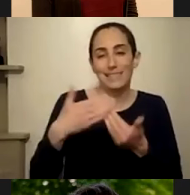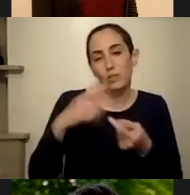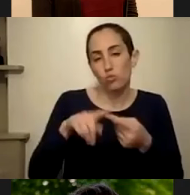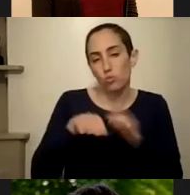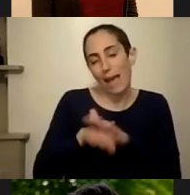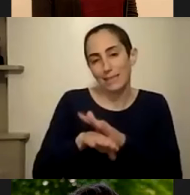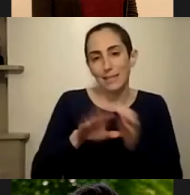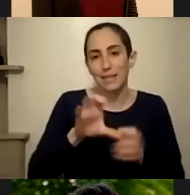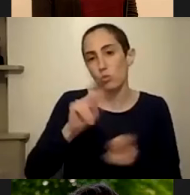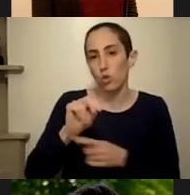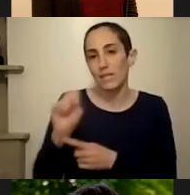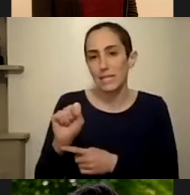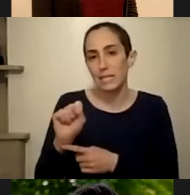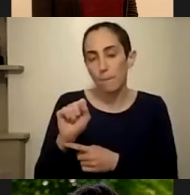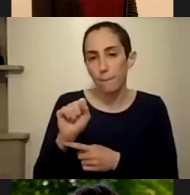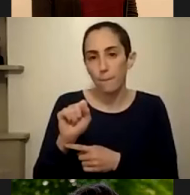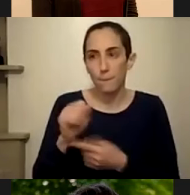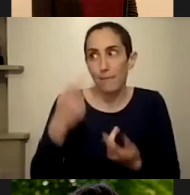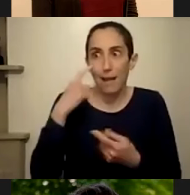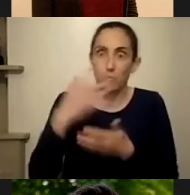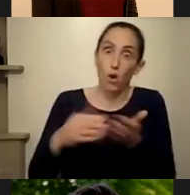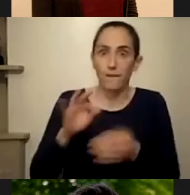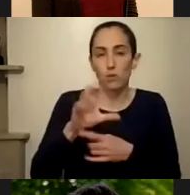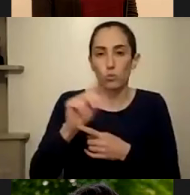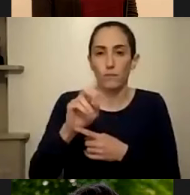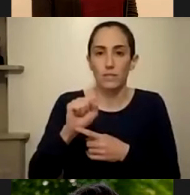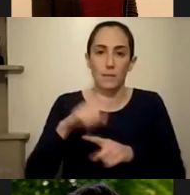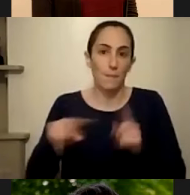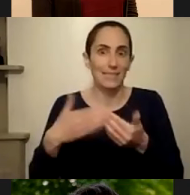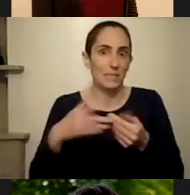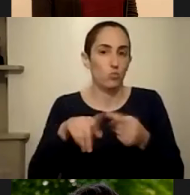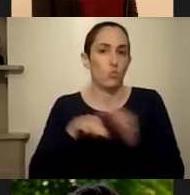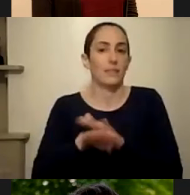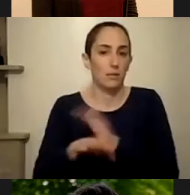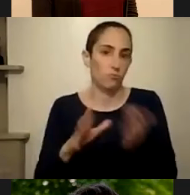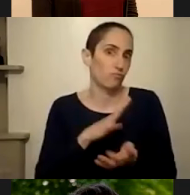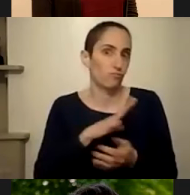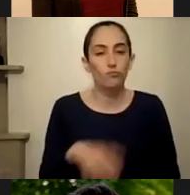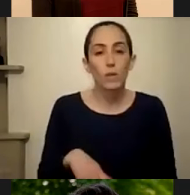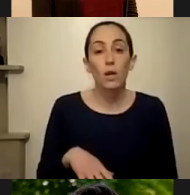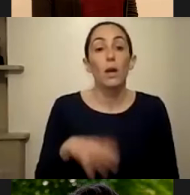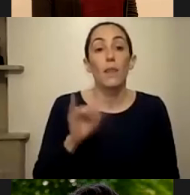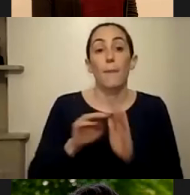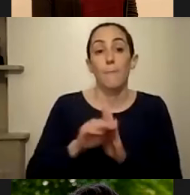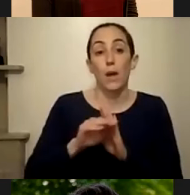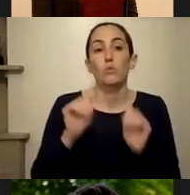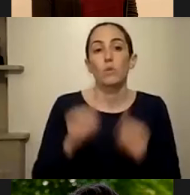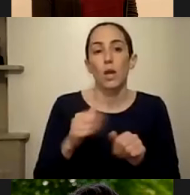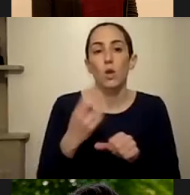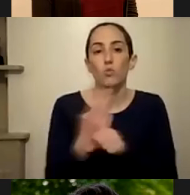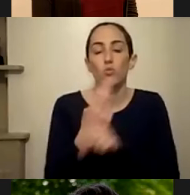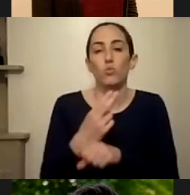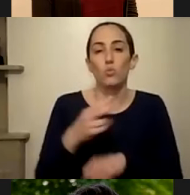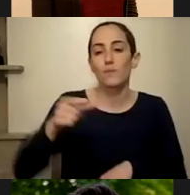system, part of the central nerve, very accessible. So in this model, you can use a pair of the